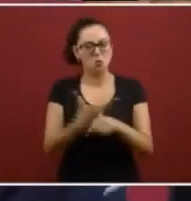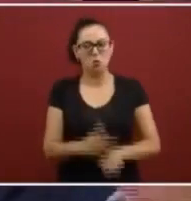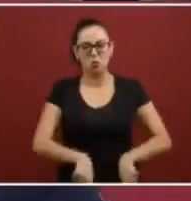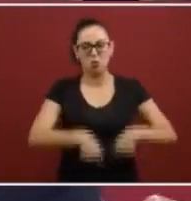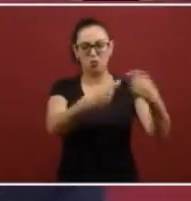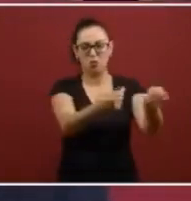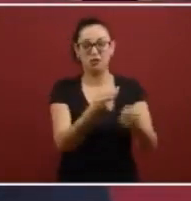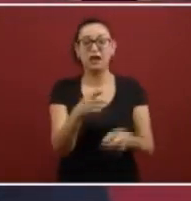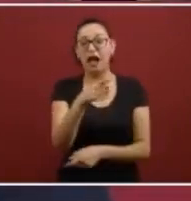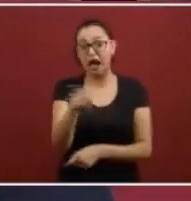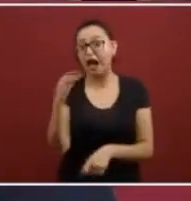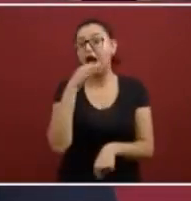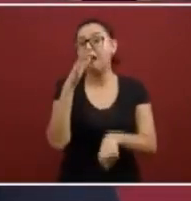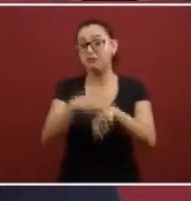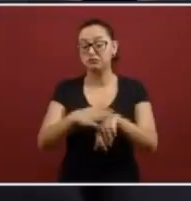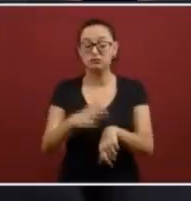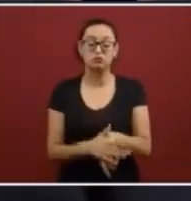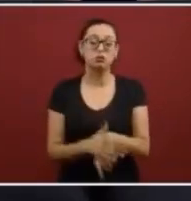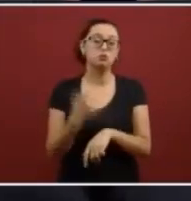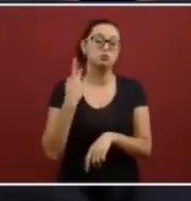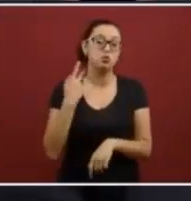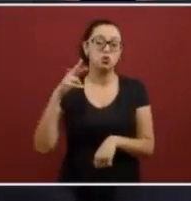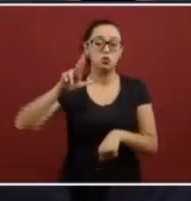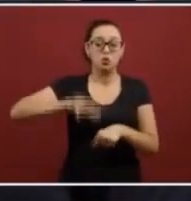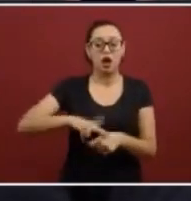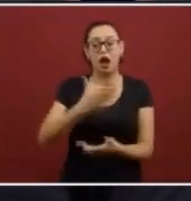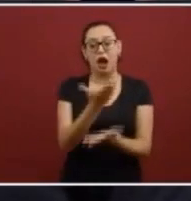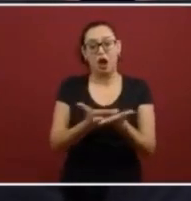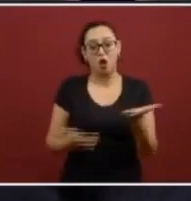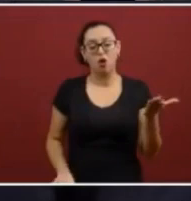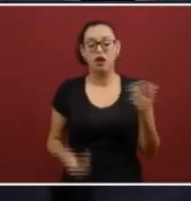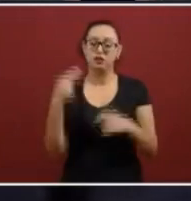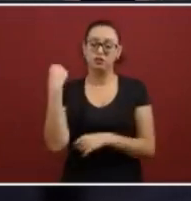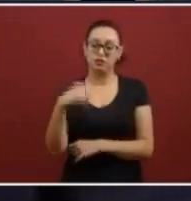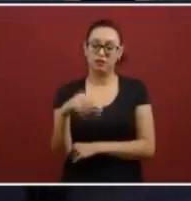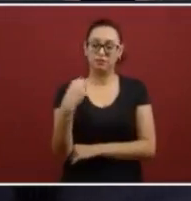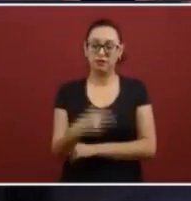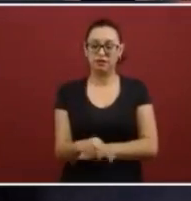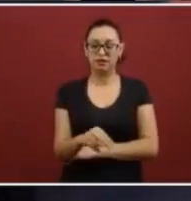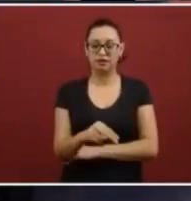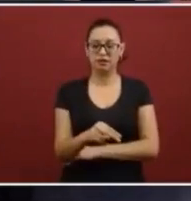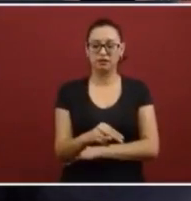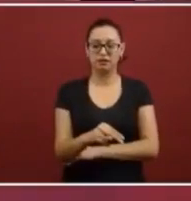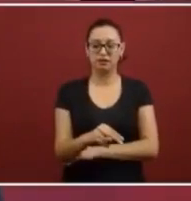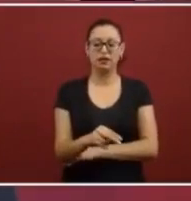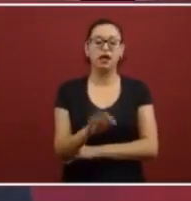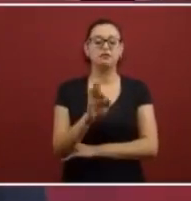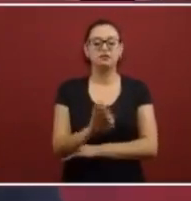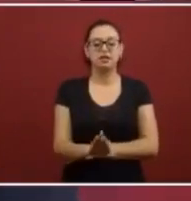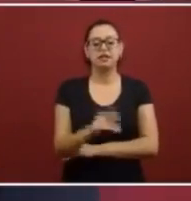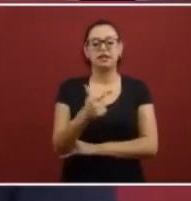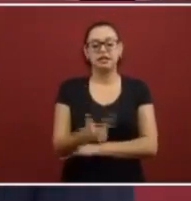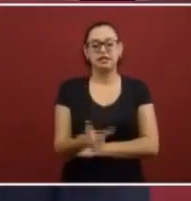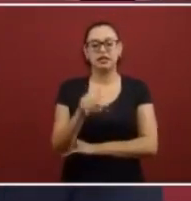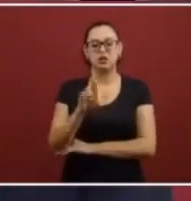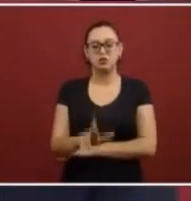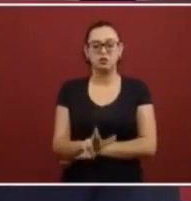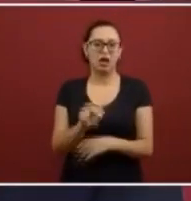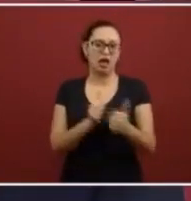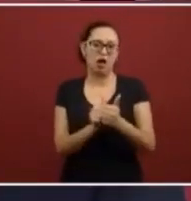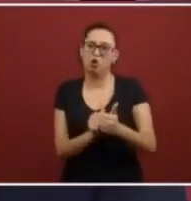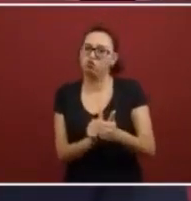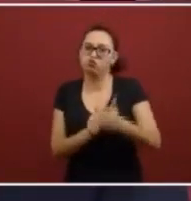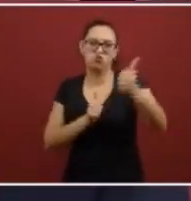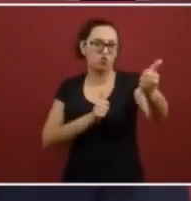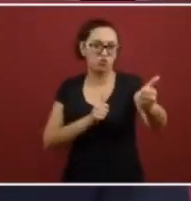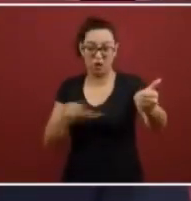la Procuraduría So he says, no, things have se llama changed ahora now. Fiscalía General y es autónoma.